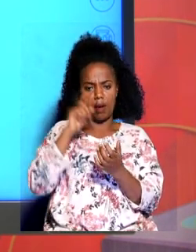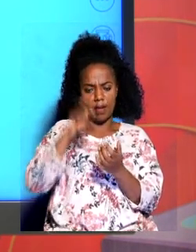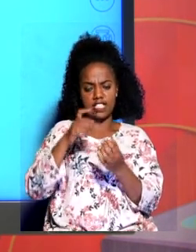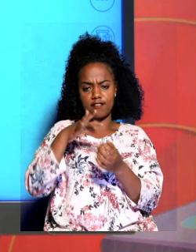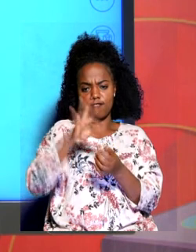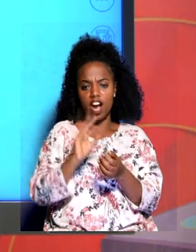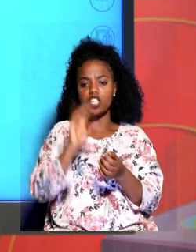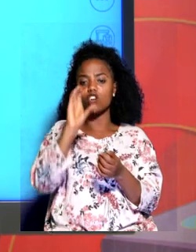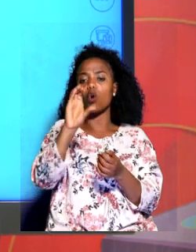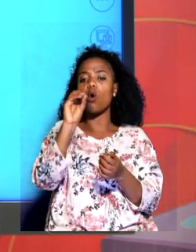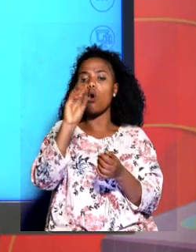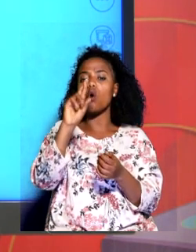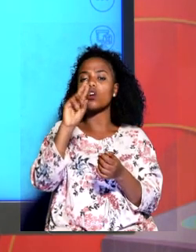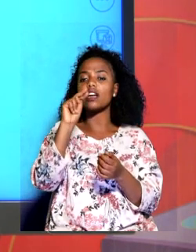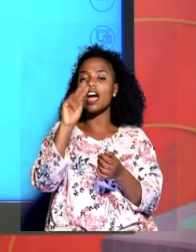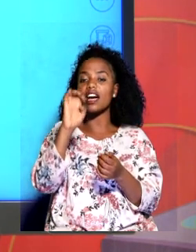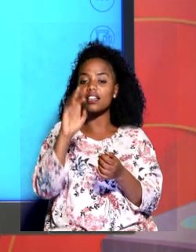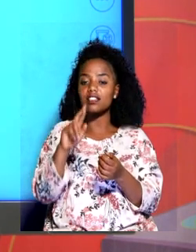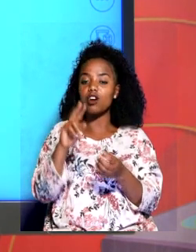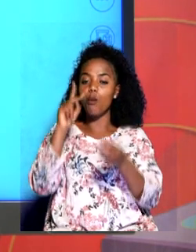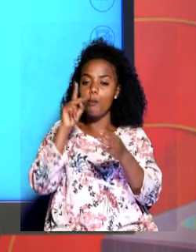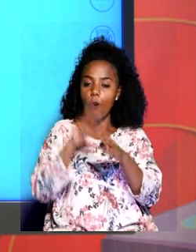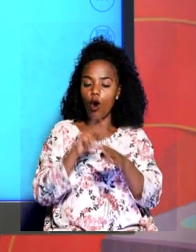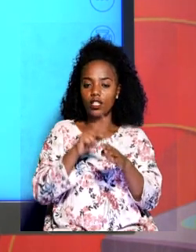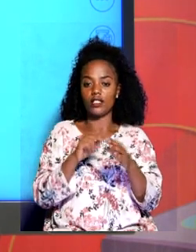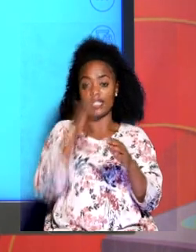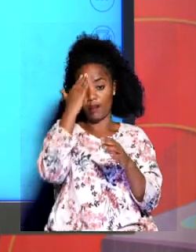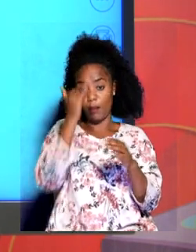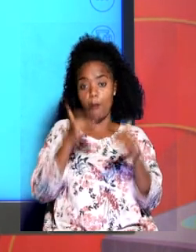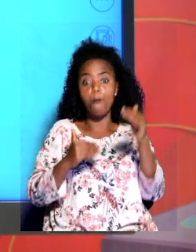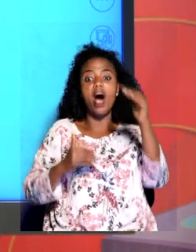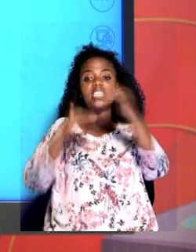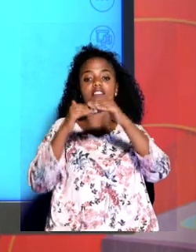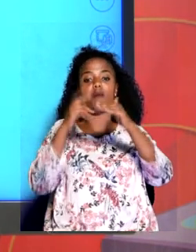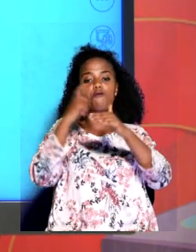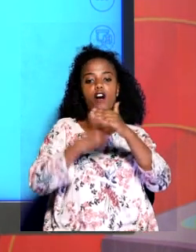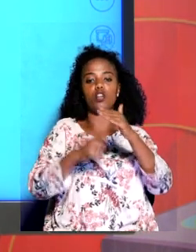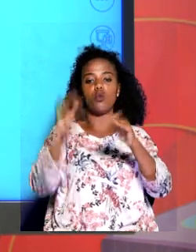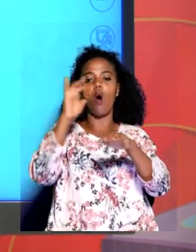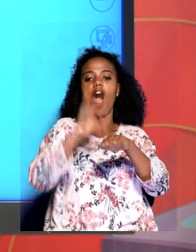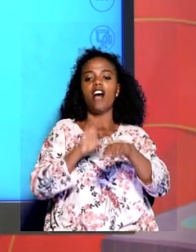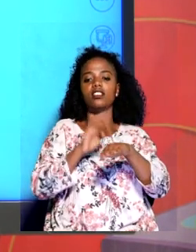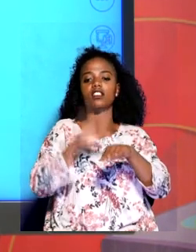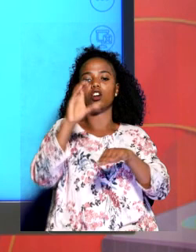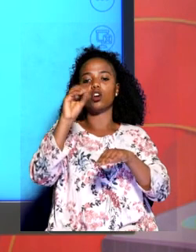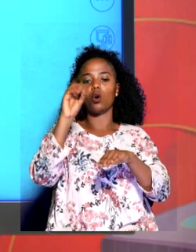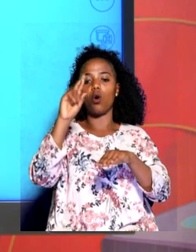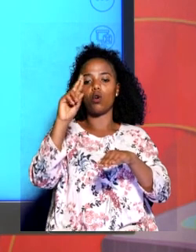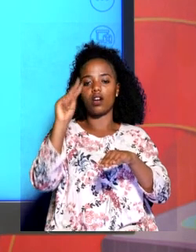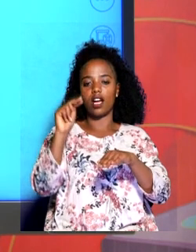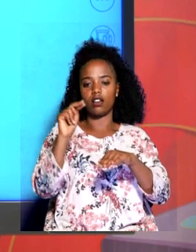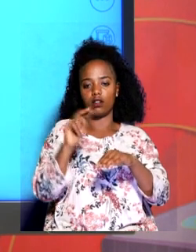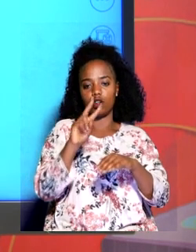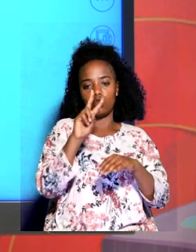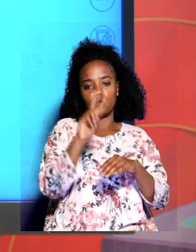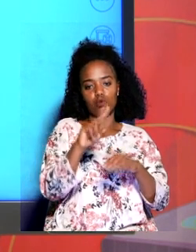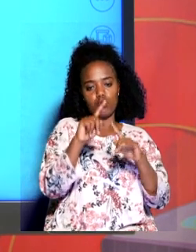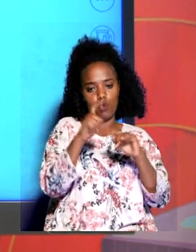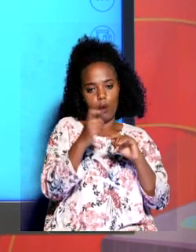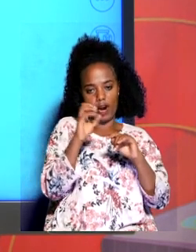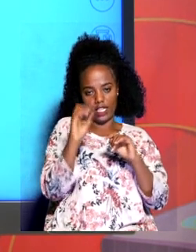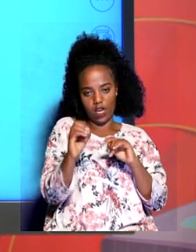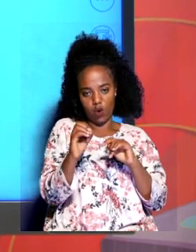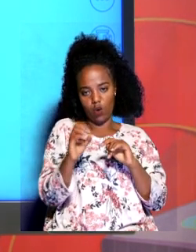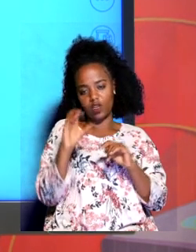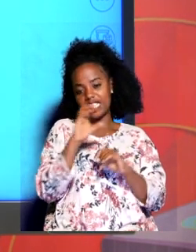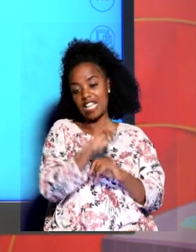the corner point, because the maximum value occurs at the corner point. We have one corner point here. Here it is 0, 2,